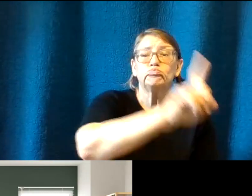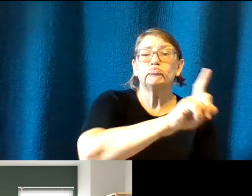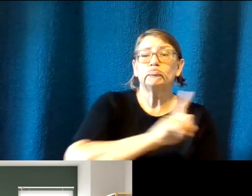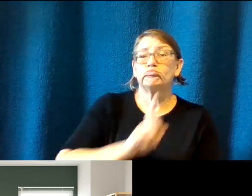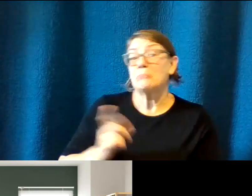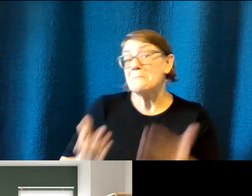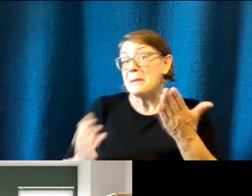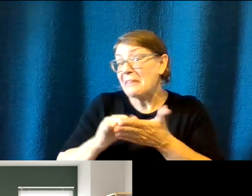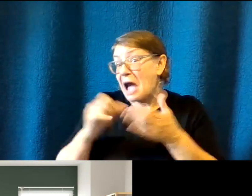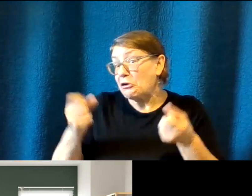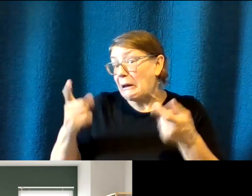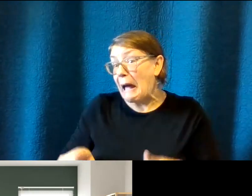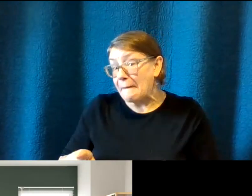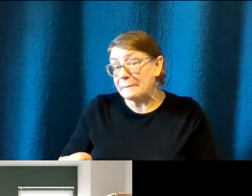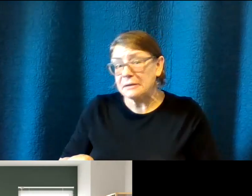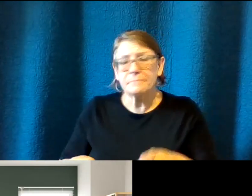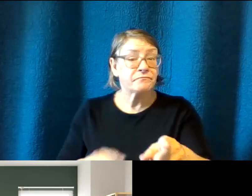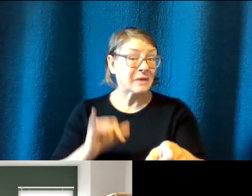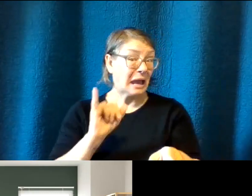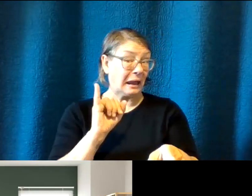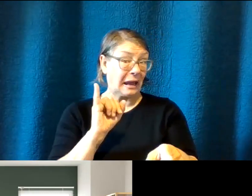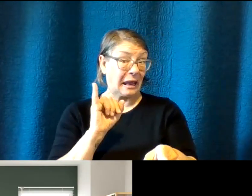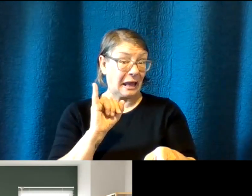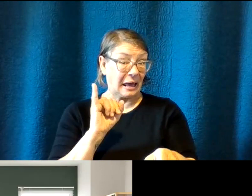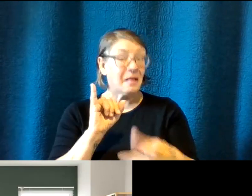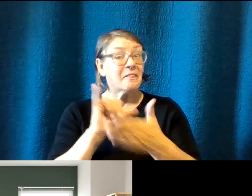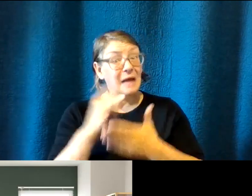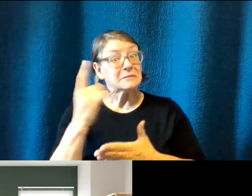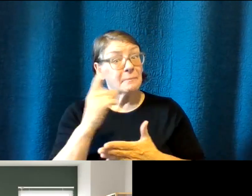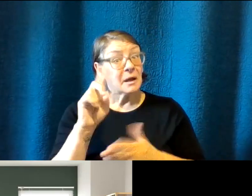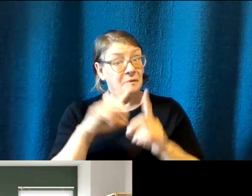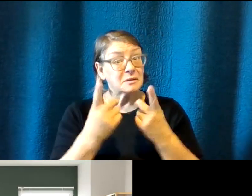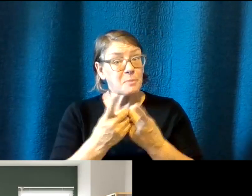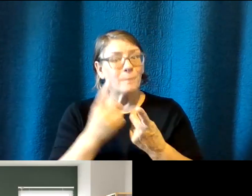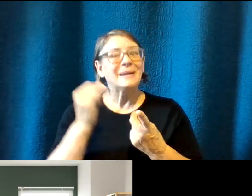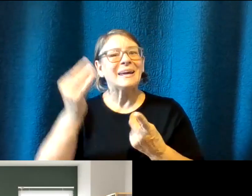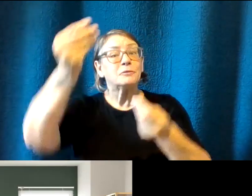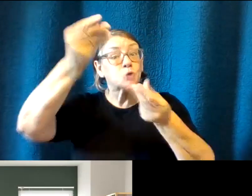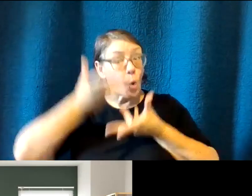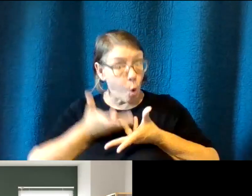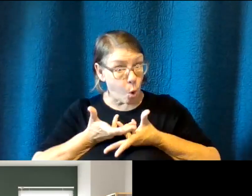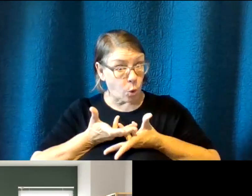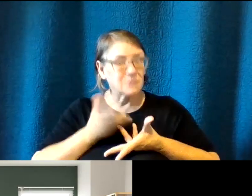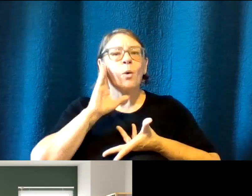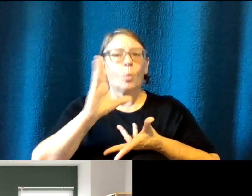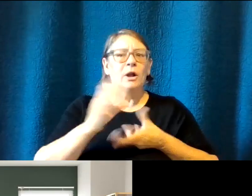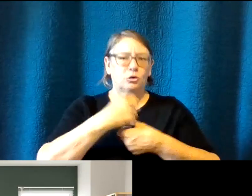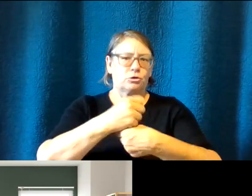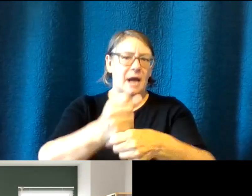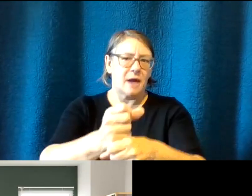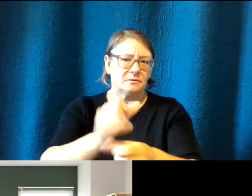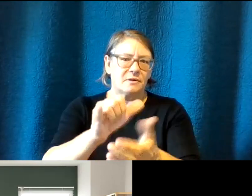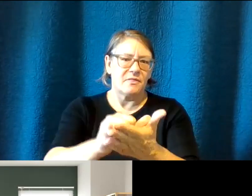that could happen. They're available. Absolutely. And if that's something, that is something that the department, if notified, will create